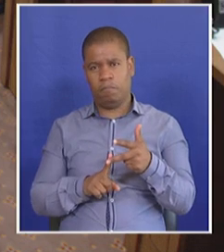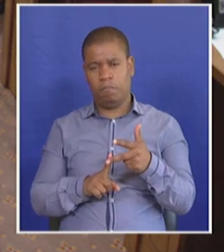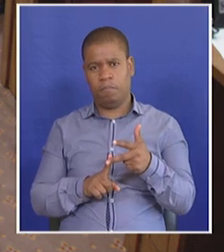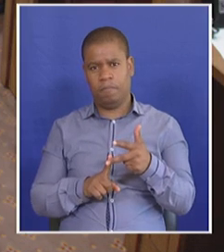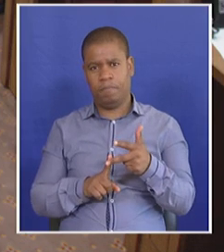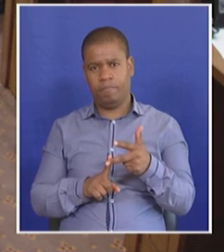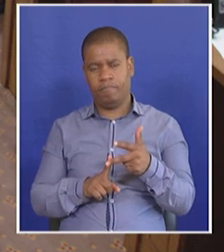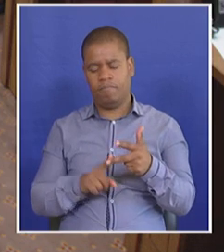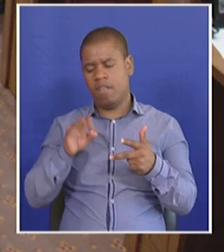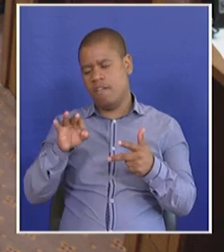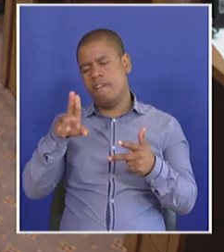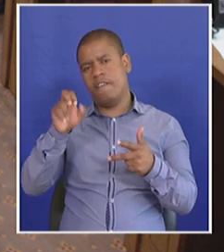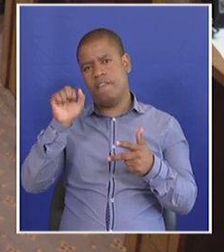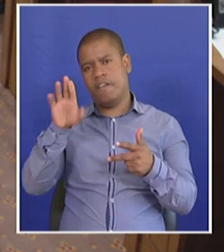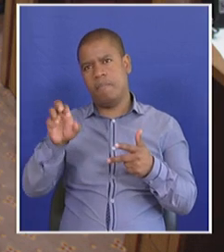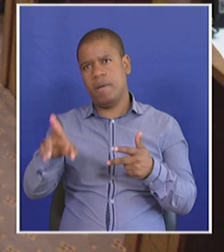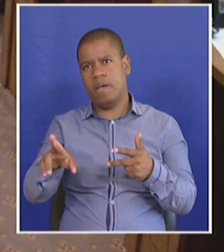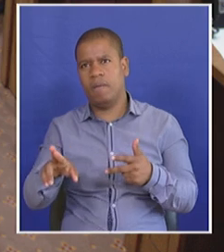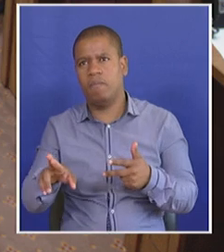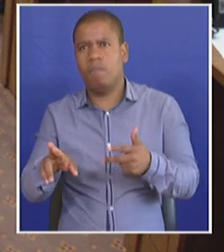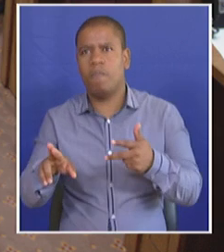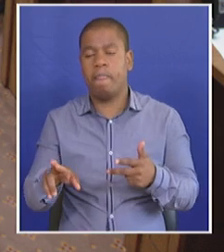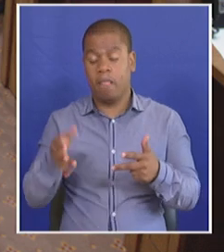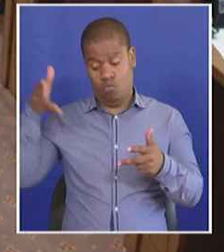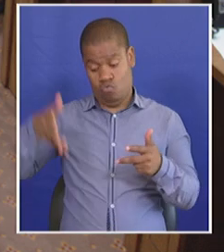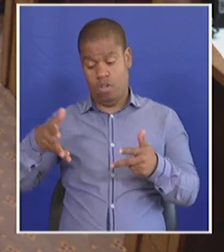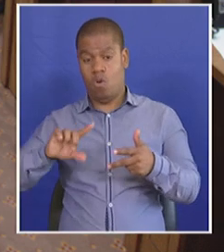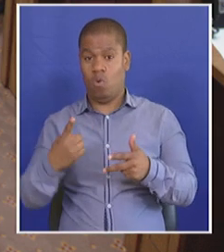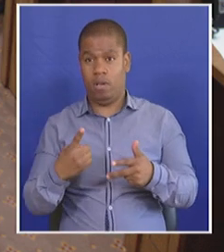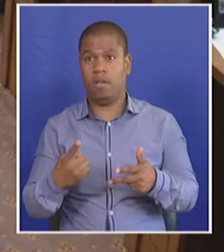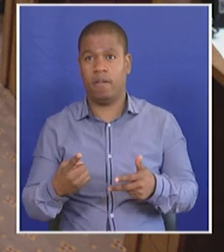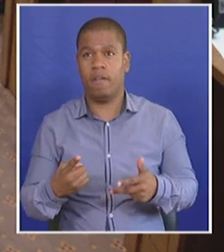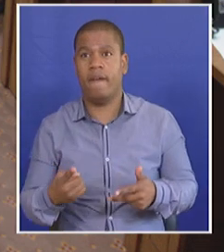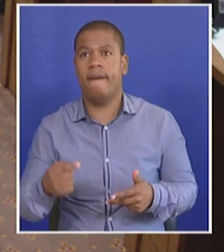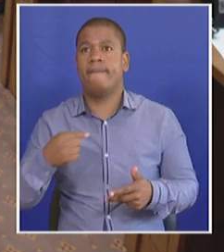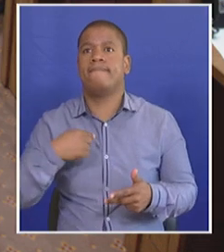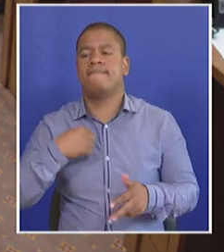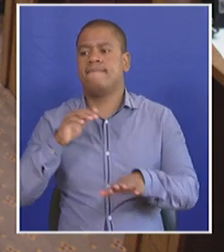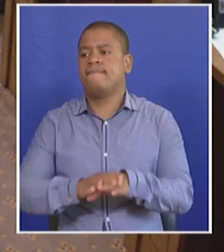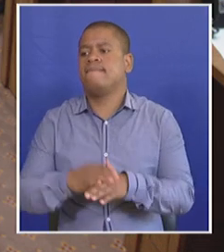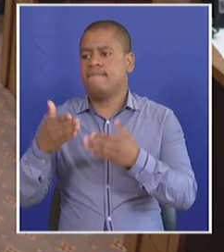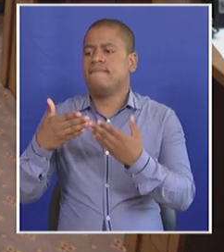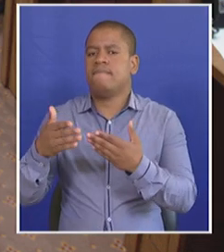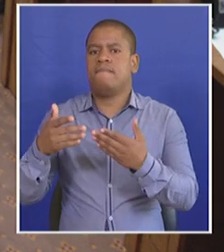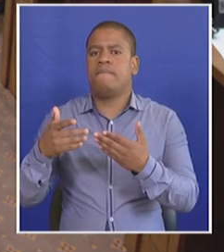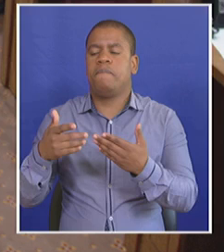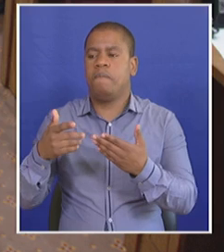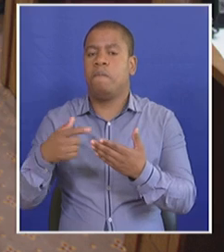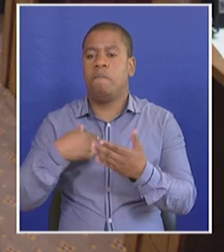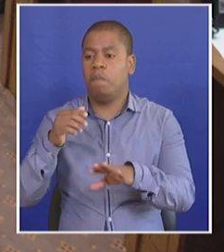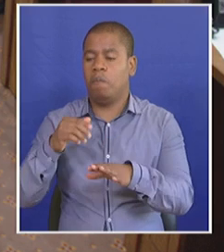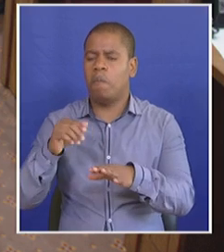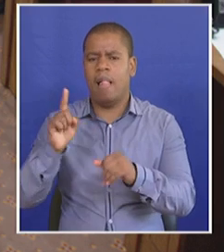Faber. Faber. Just for today. I have rechristened you. There's a